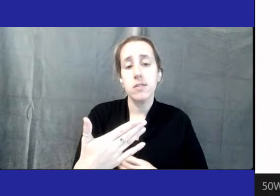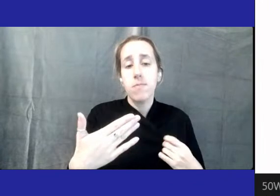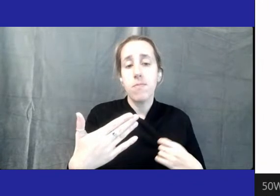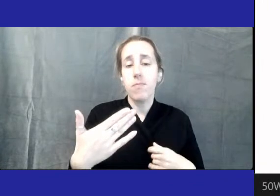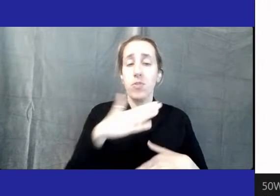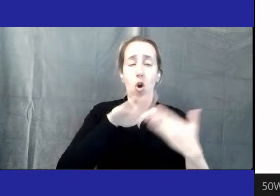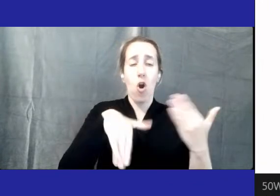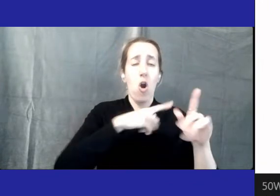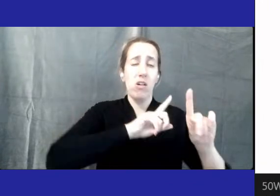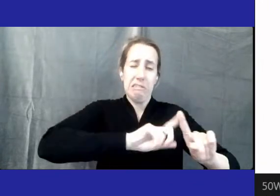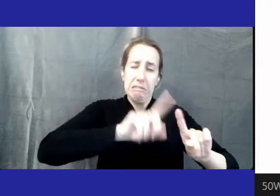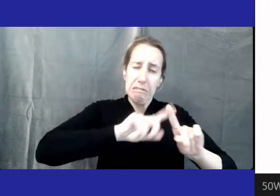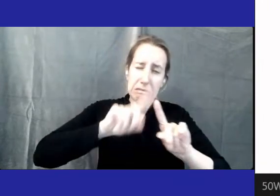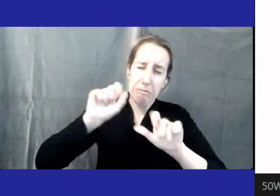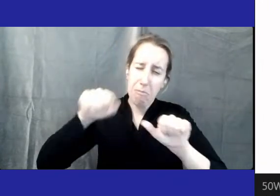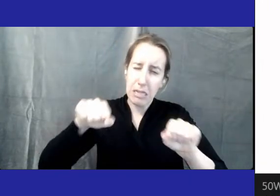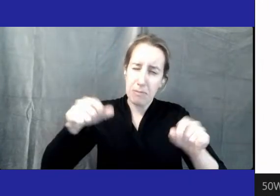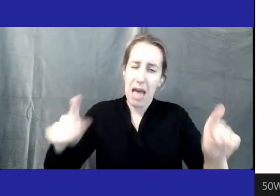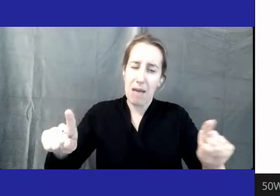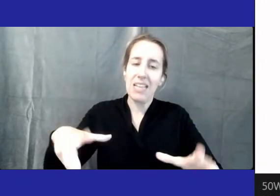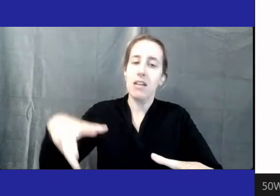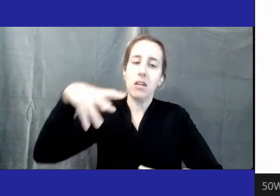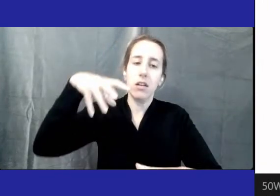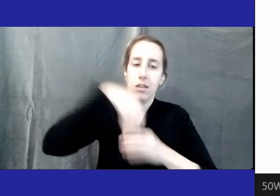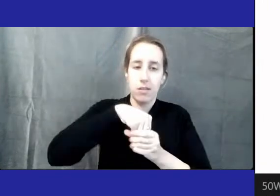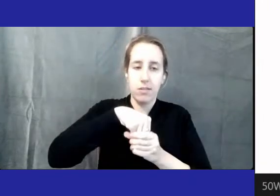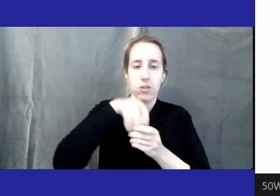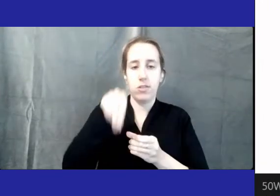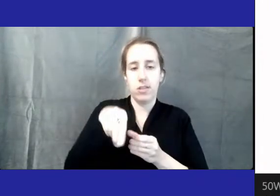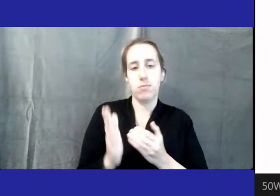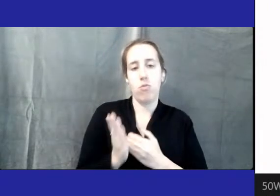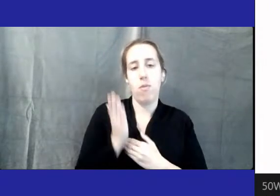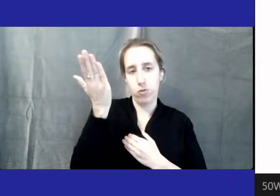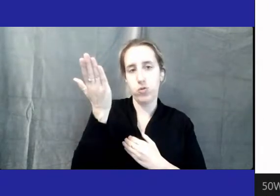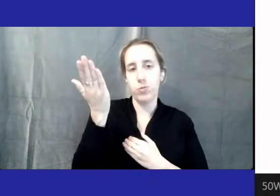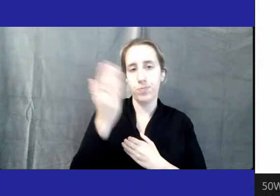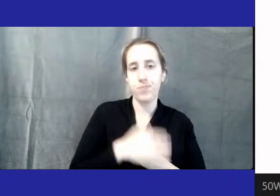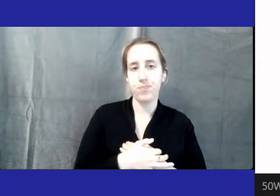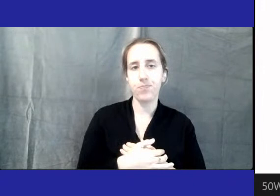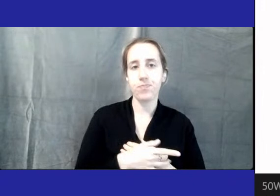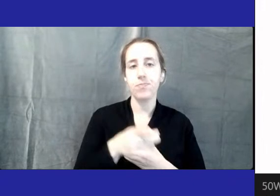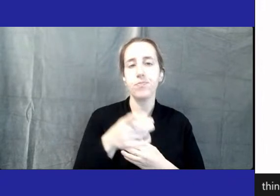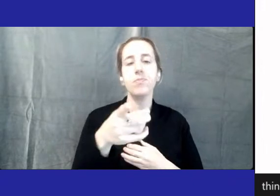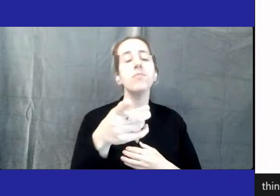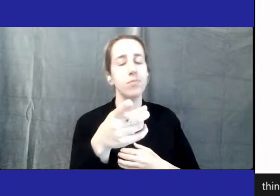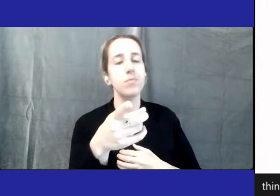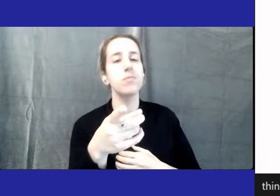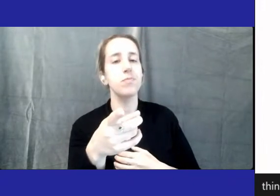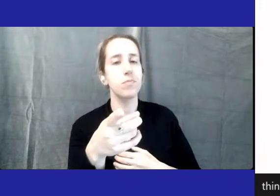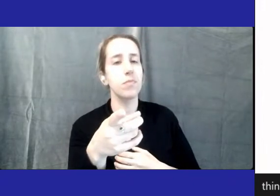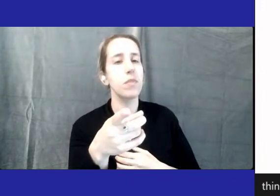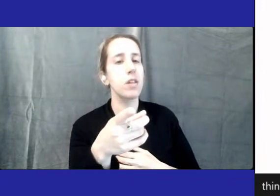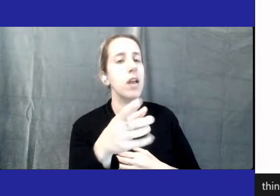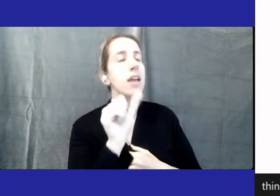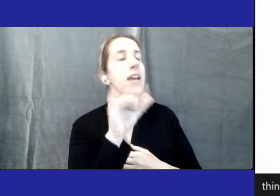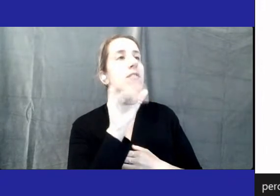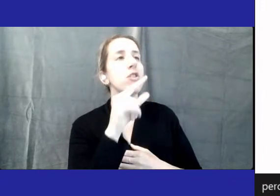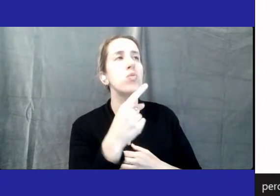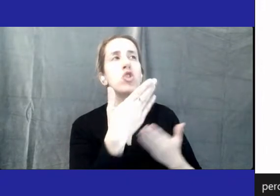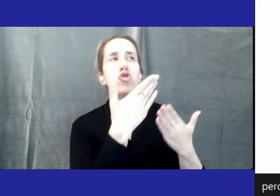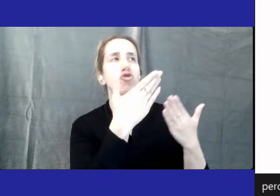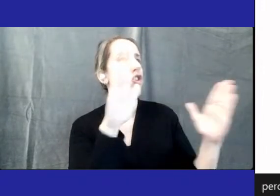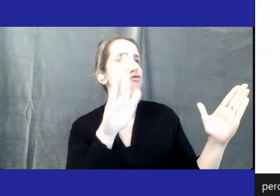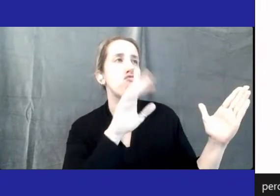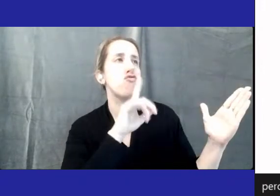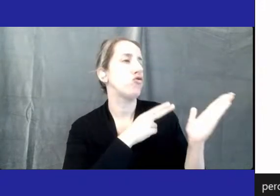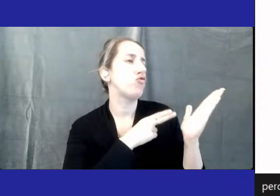your proposal. If there's one general, that's dead on, 100% accurate. If there's one general truism for the staffing, it would be that